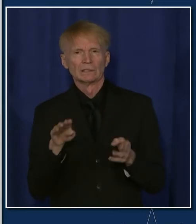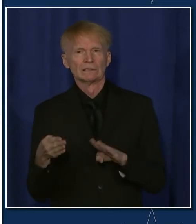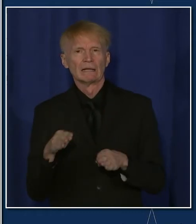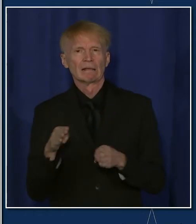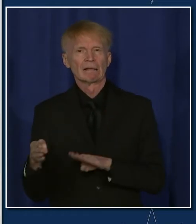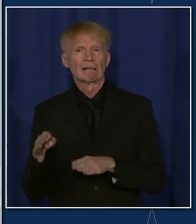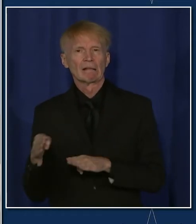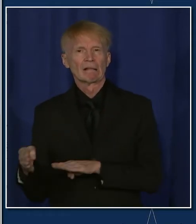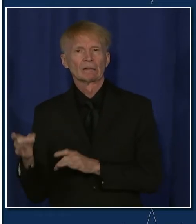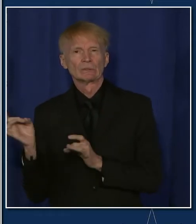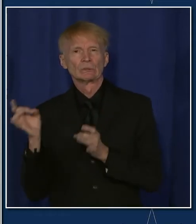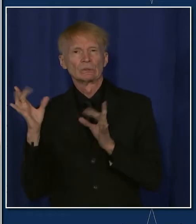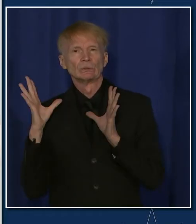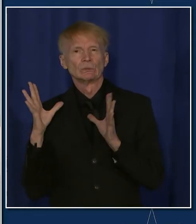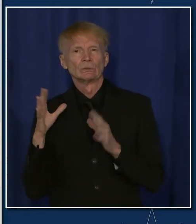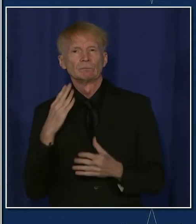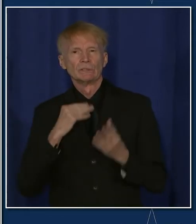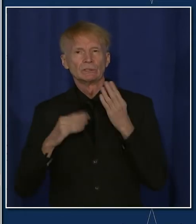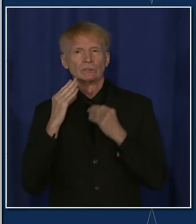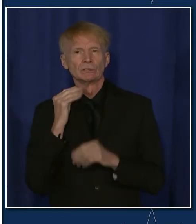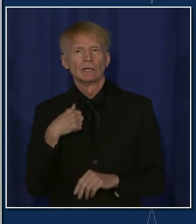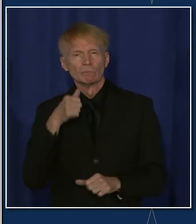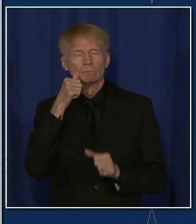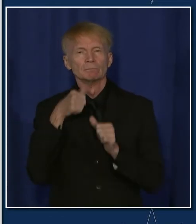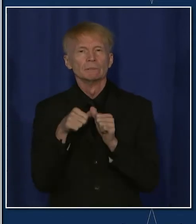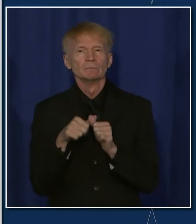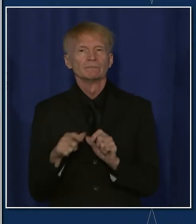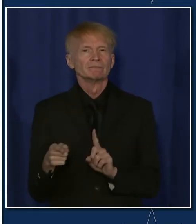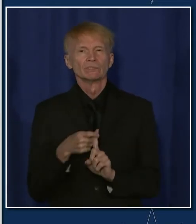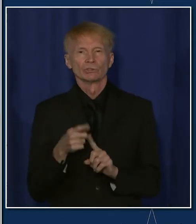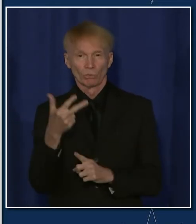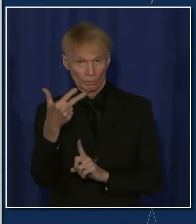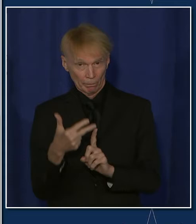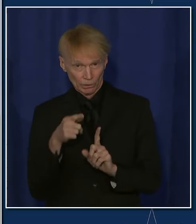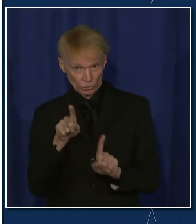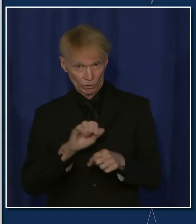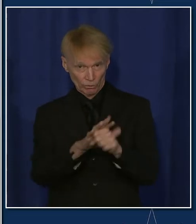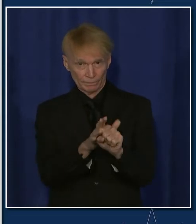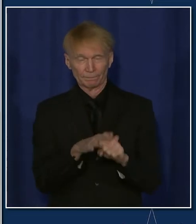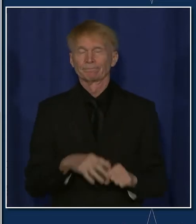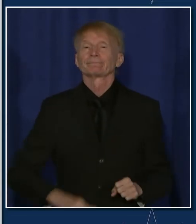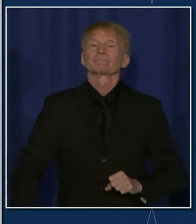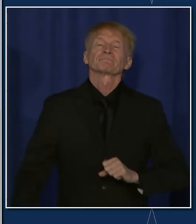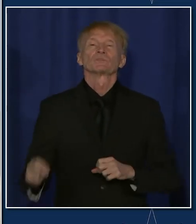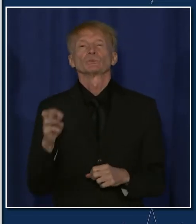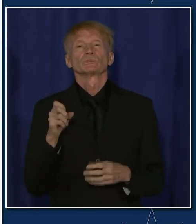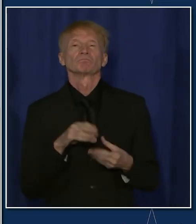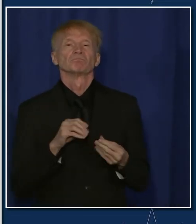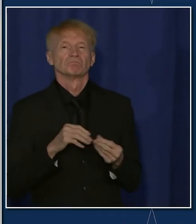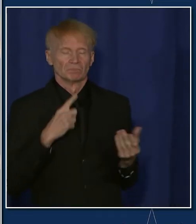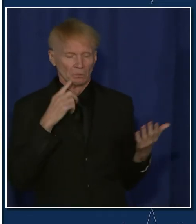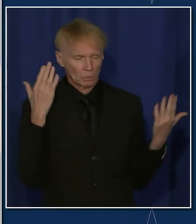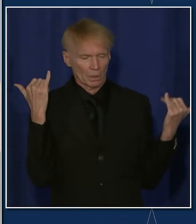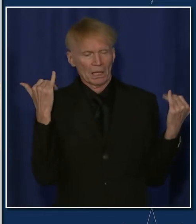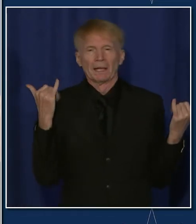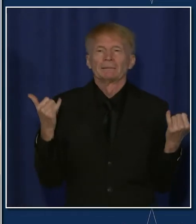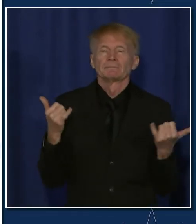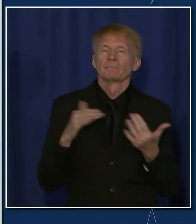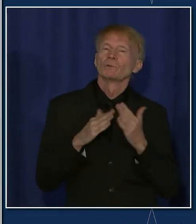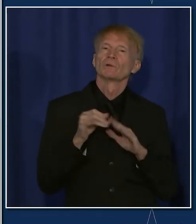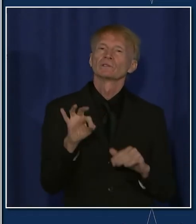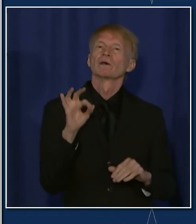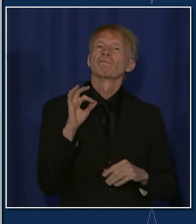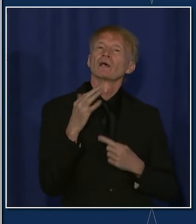mortality. I remember the first 3 months of the pandemic, and on the news they talked about why is it that communities of